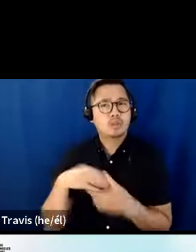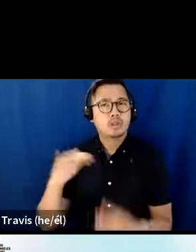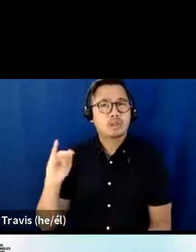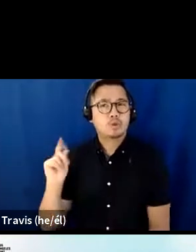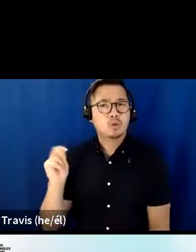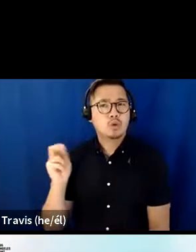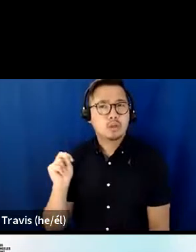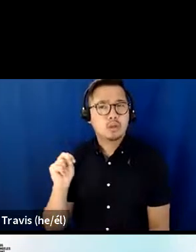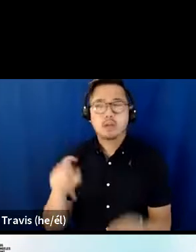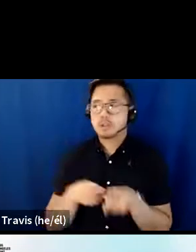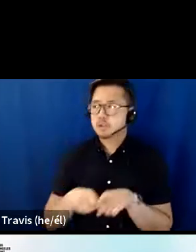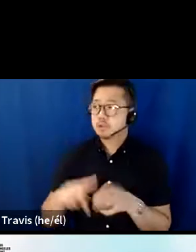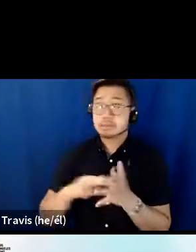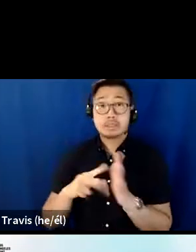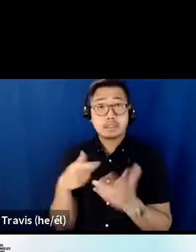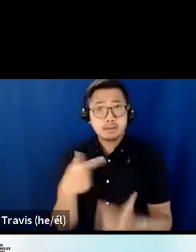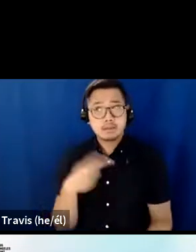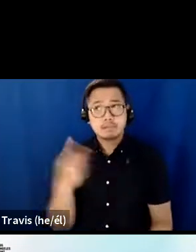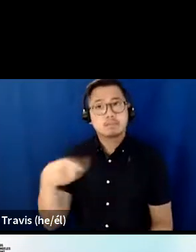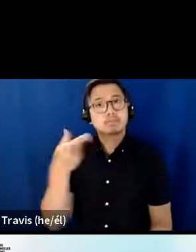seen.